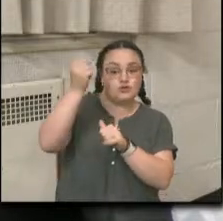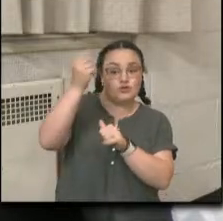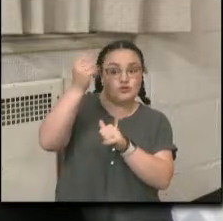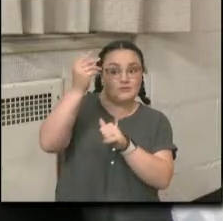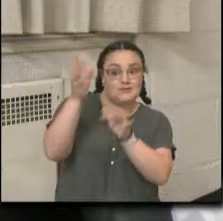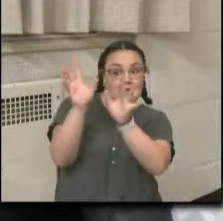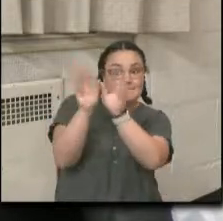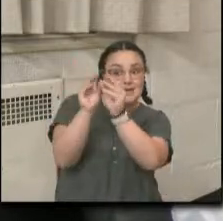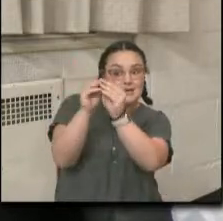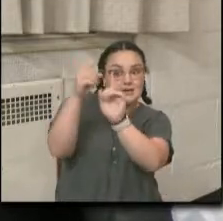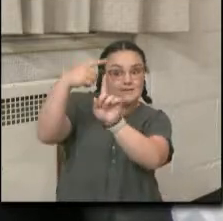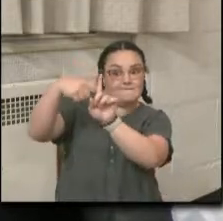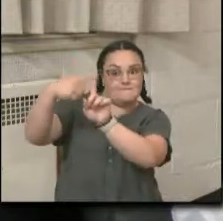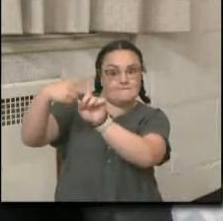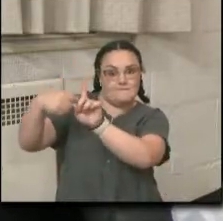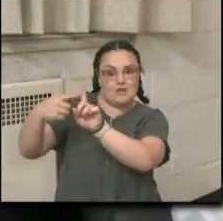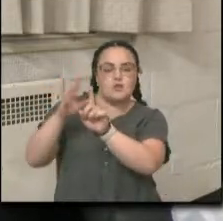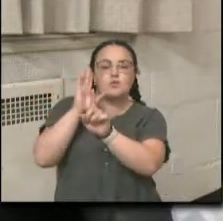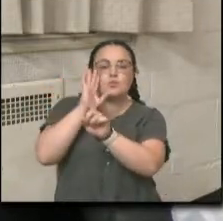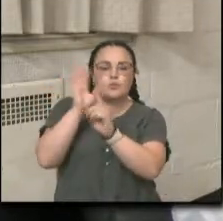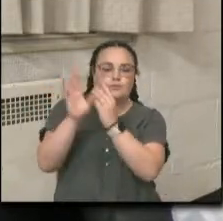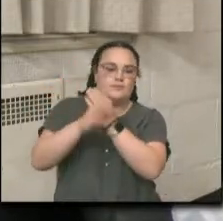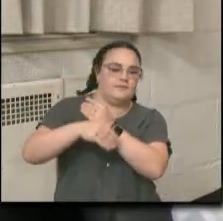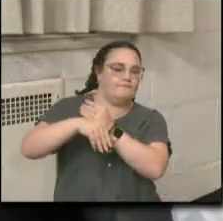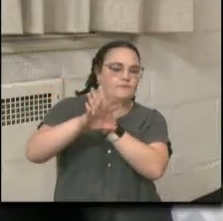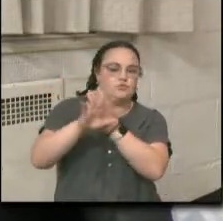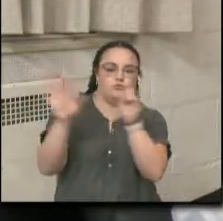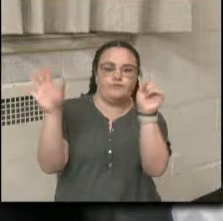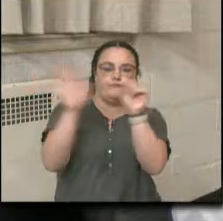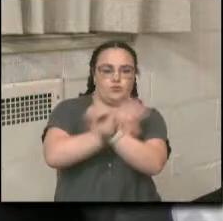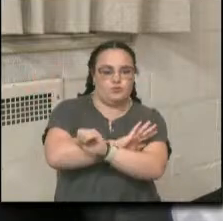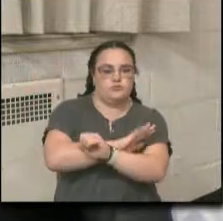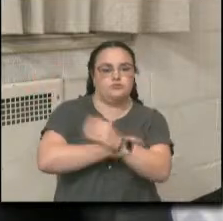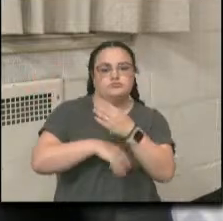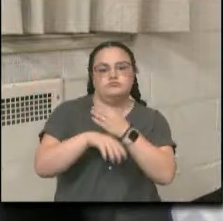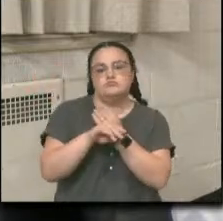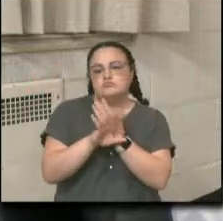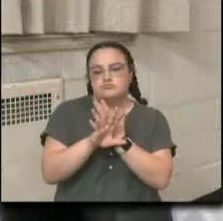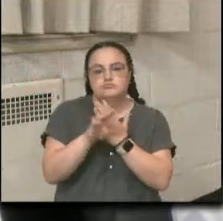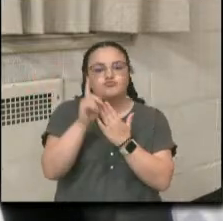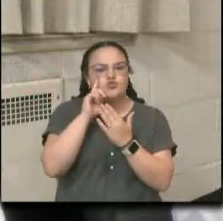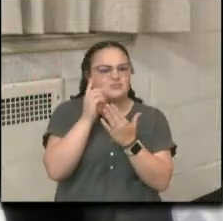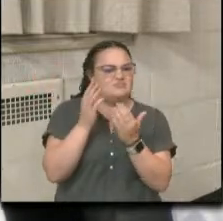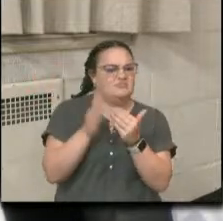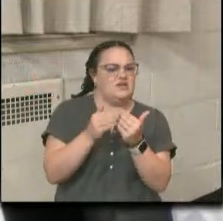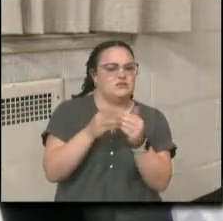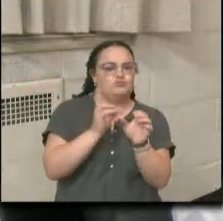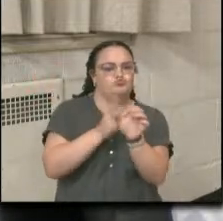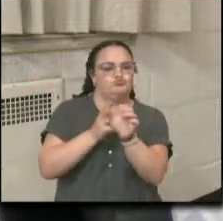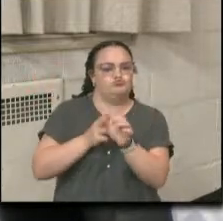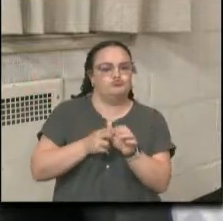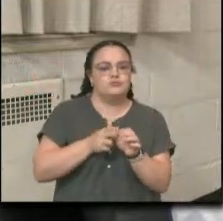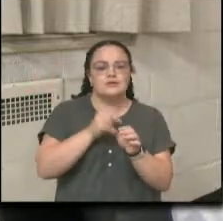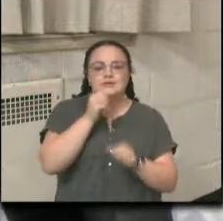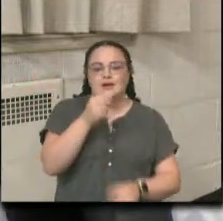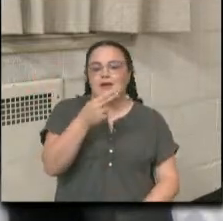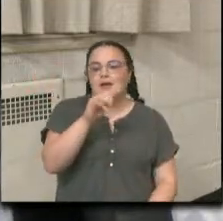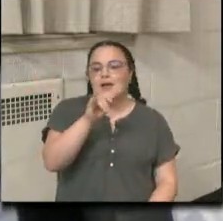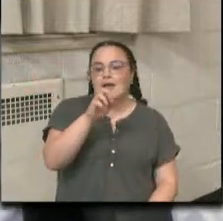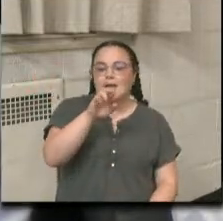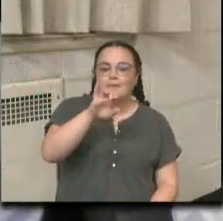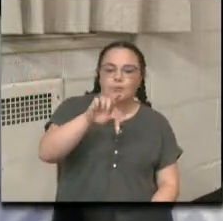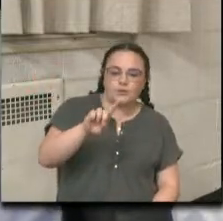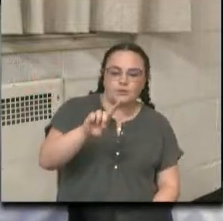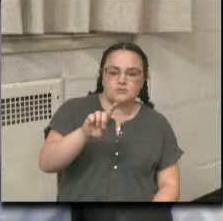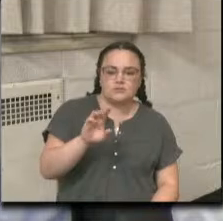of the month that we meet as a full board, it would be a virtual online meeting, not hybrid, it would be virtual. Okay, Board